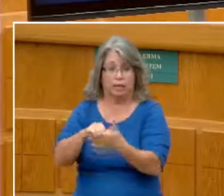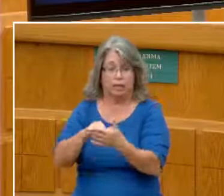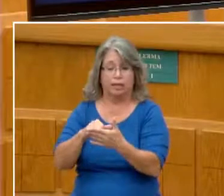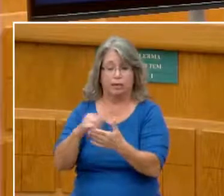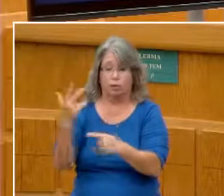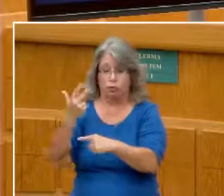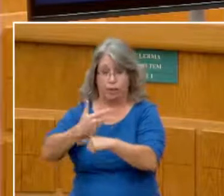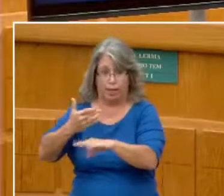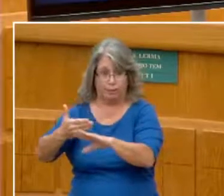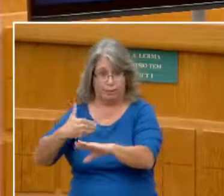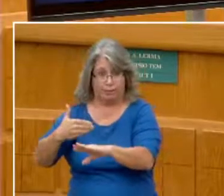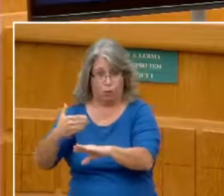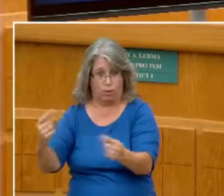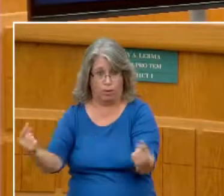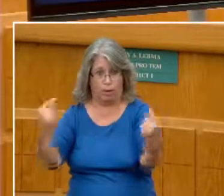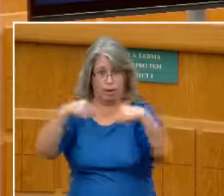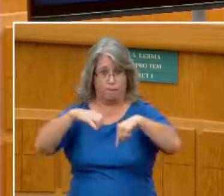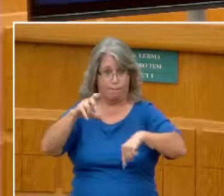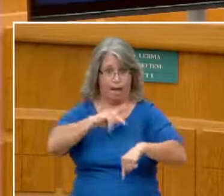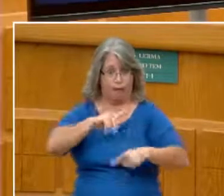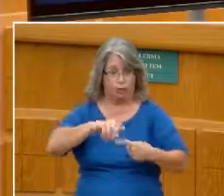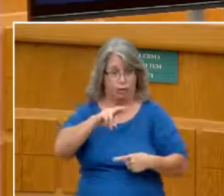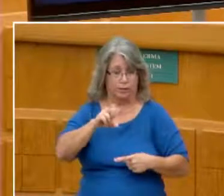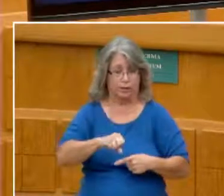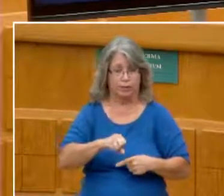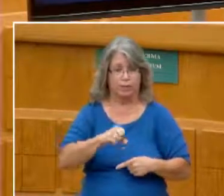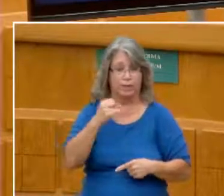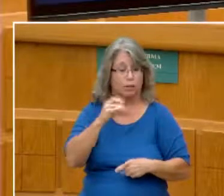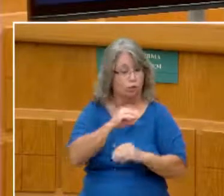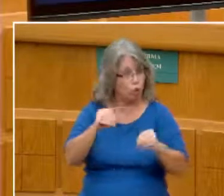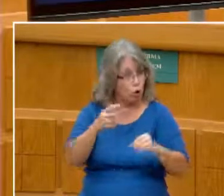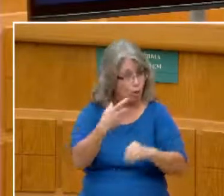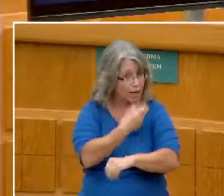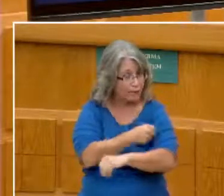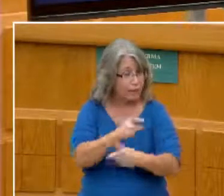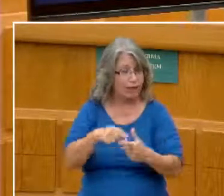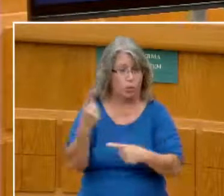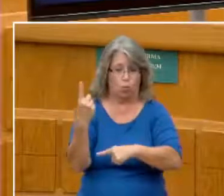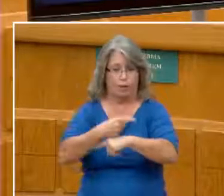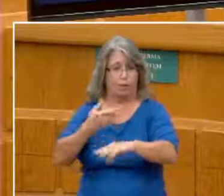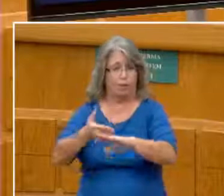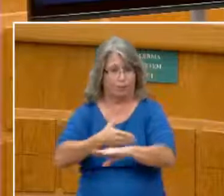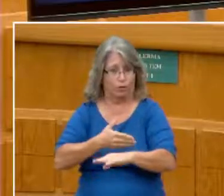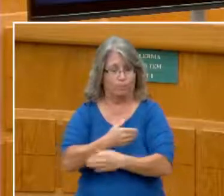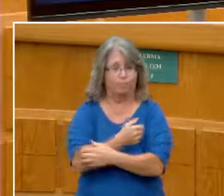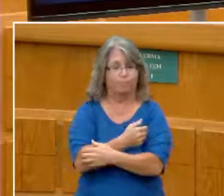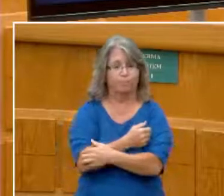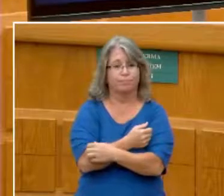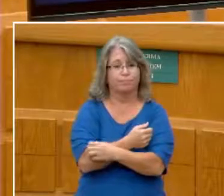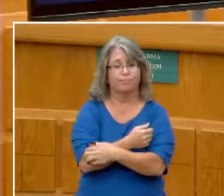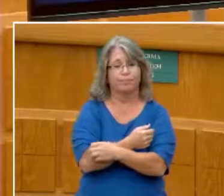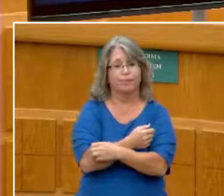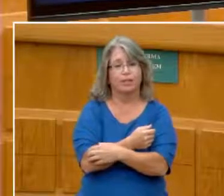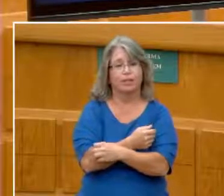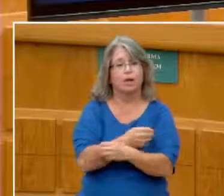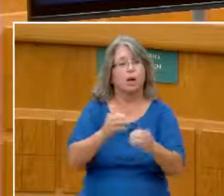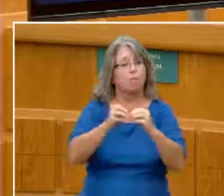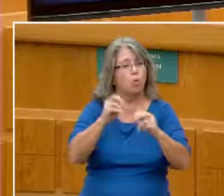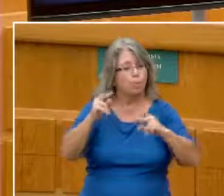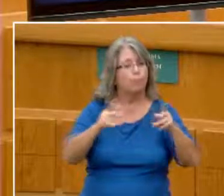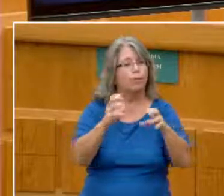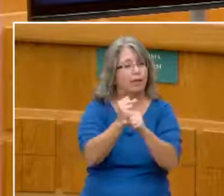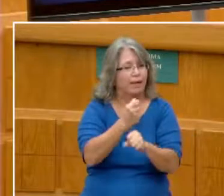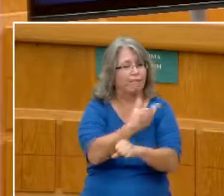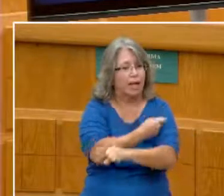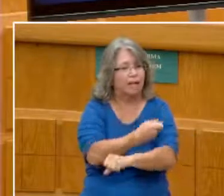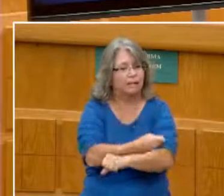the United States safely. In closing, the more people vaccinated, the better off our community will be in suppressing the spread of